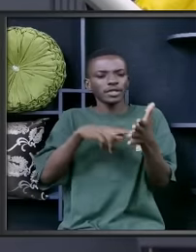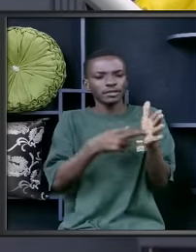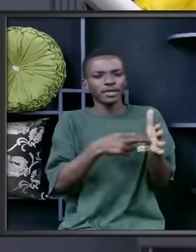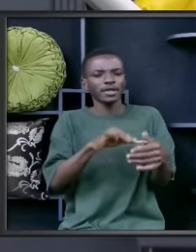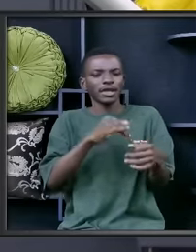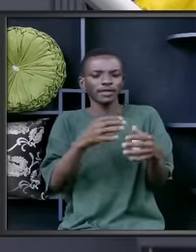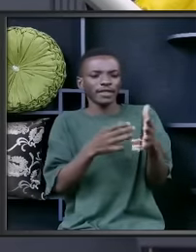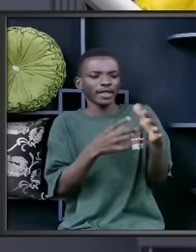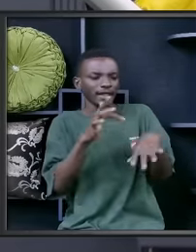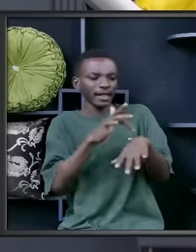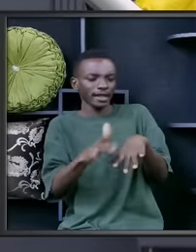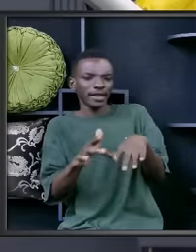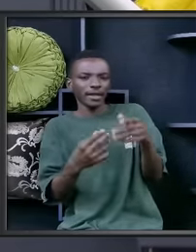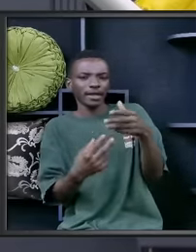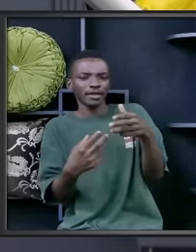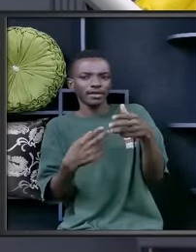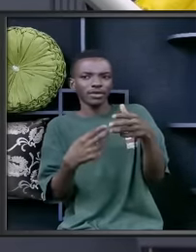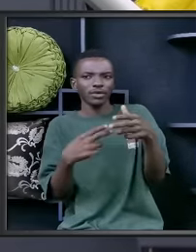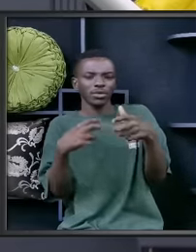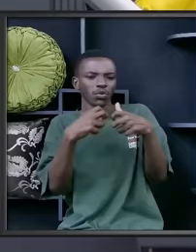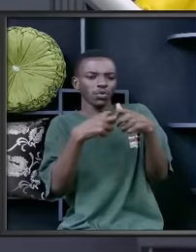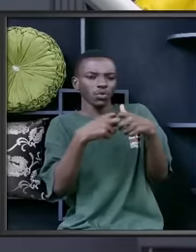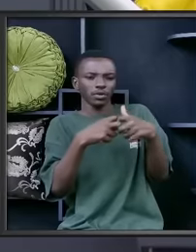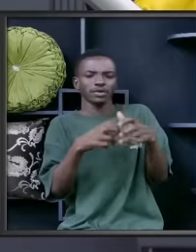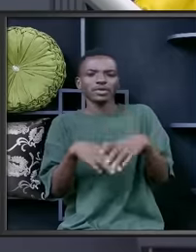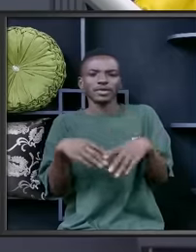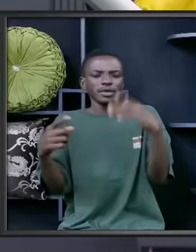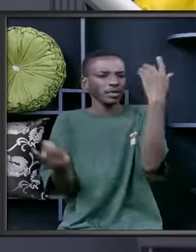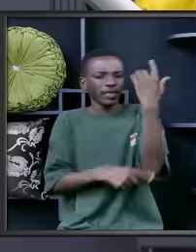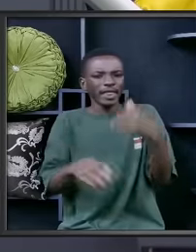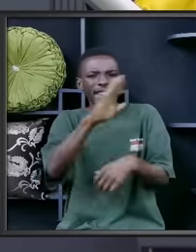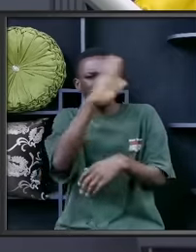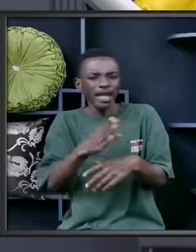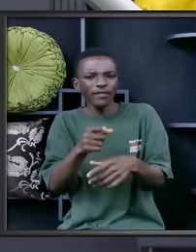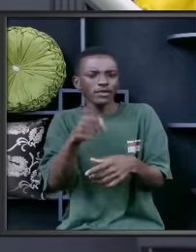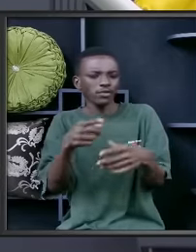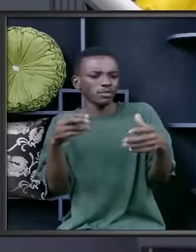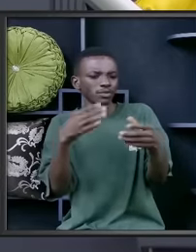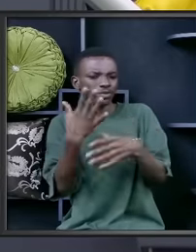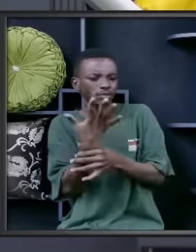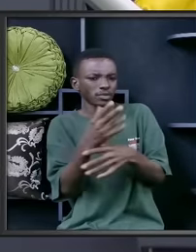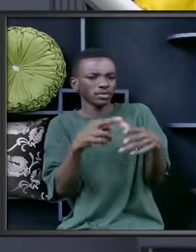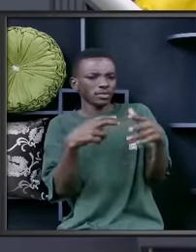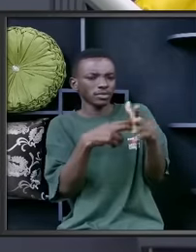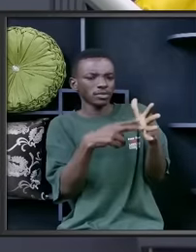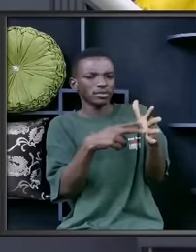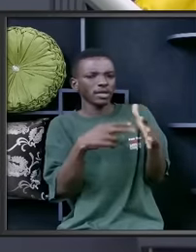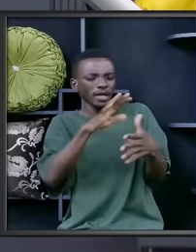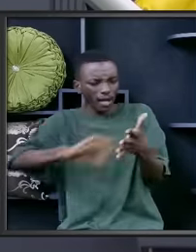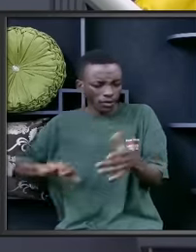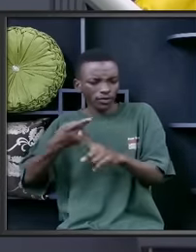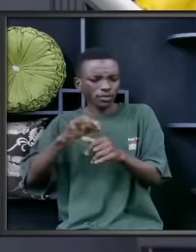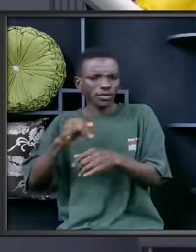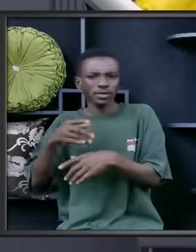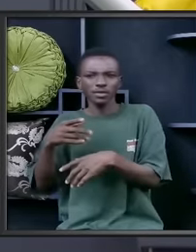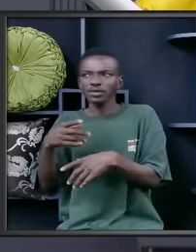wire. Great, go carry in hand, go they put for the thing. I come beat Chris, say, never you put your hand. Oh yeah, get out of this place.